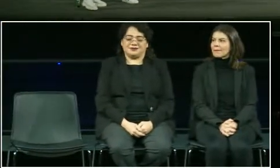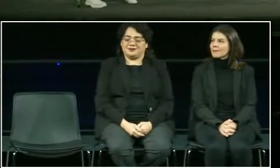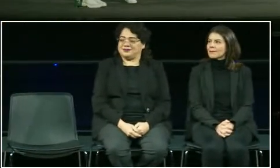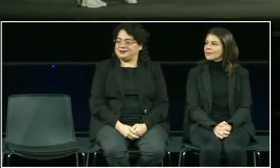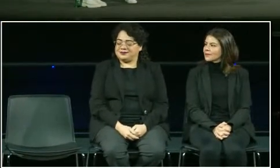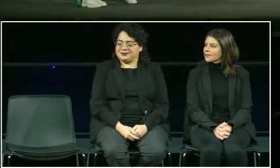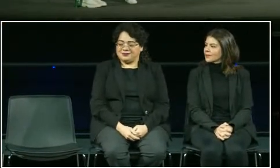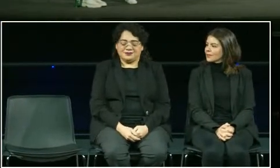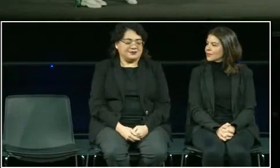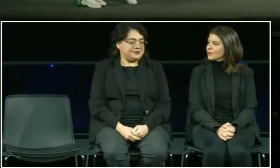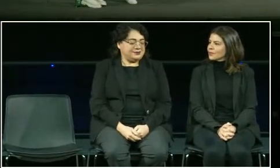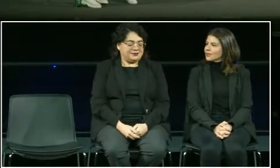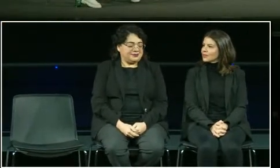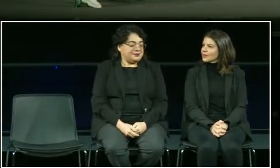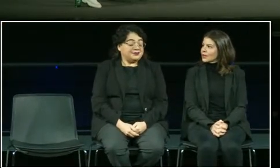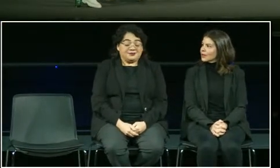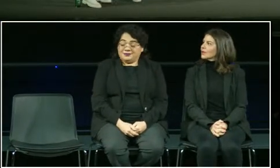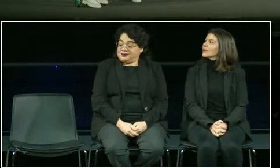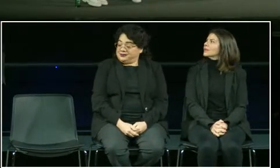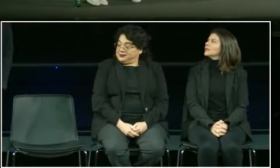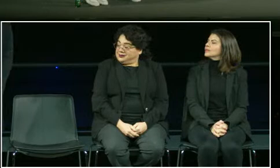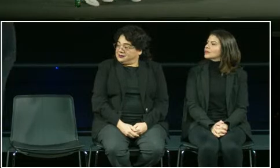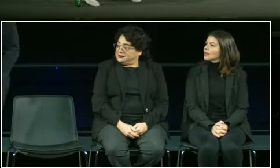So welcome all.